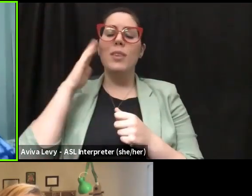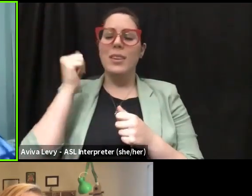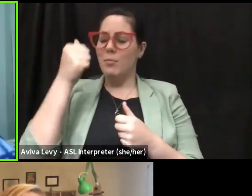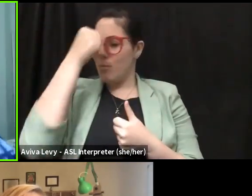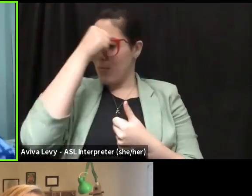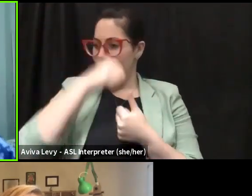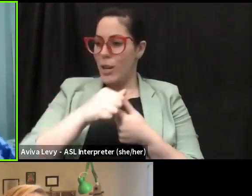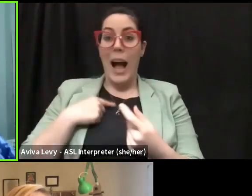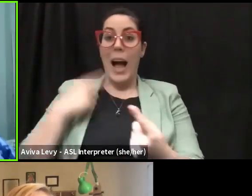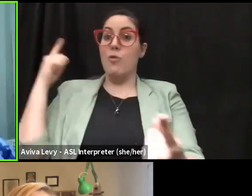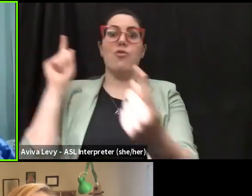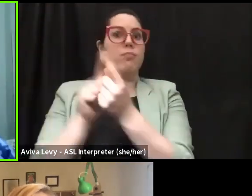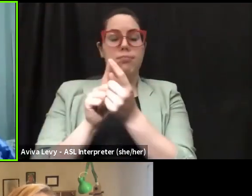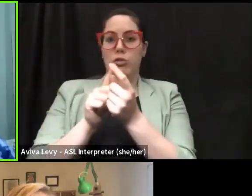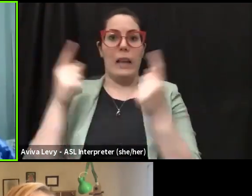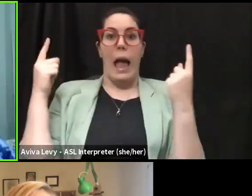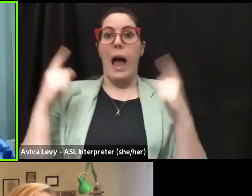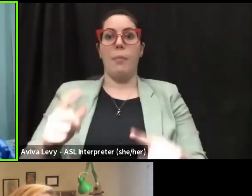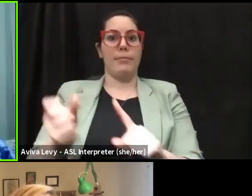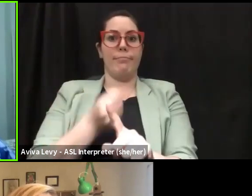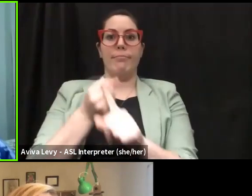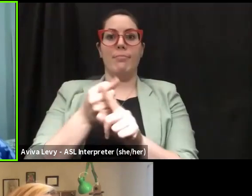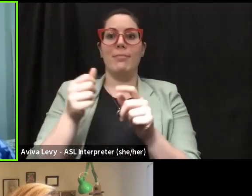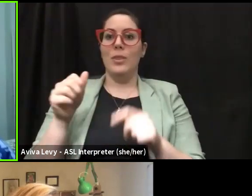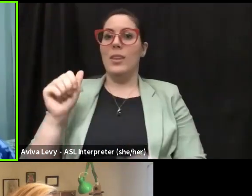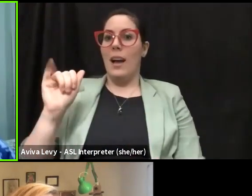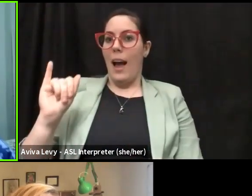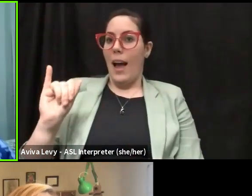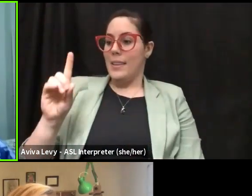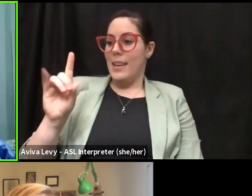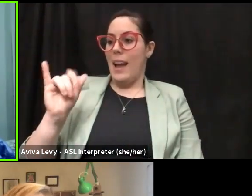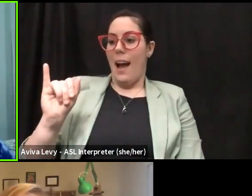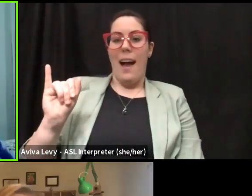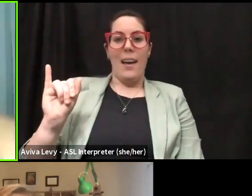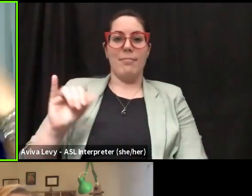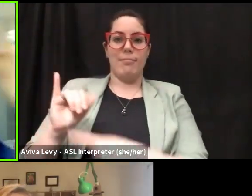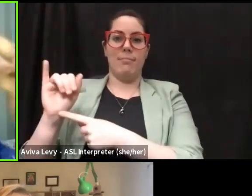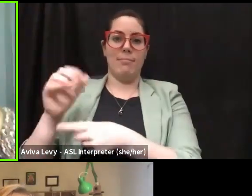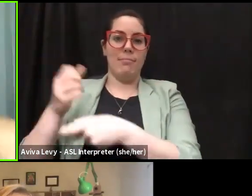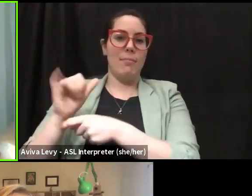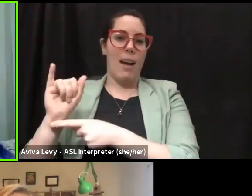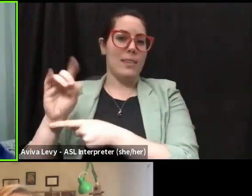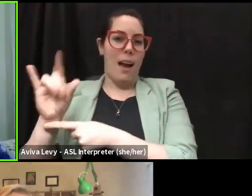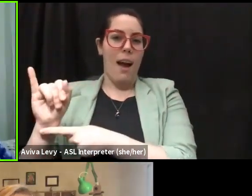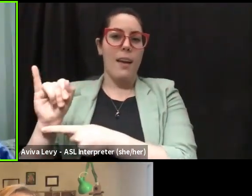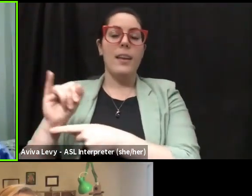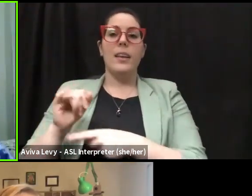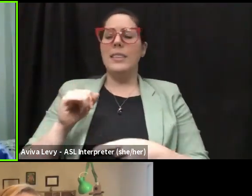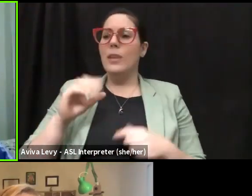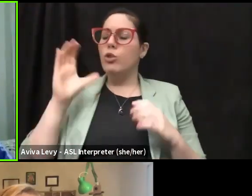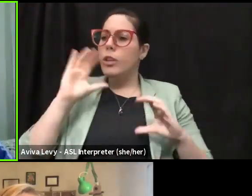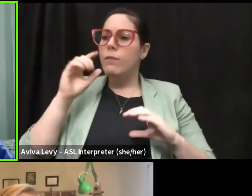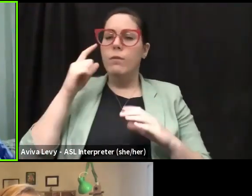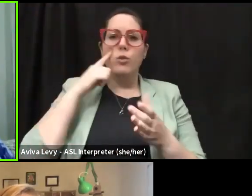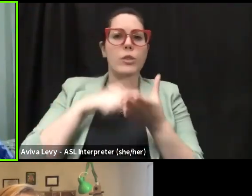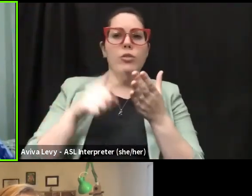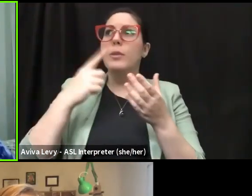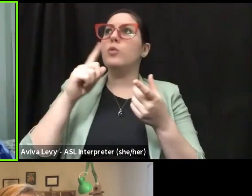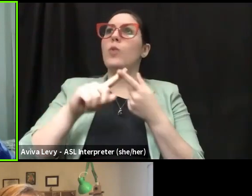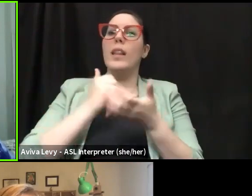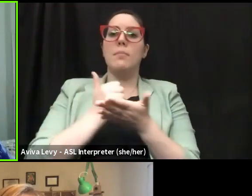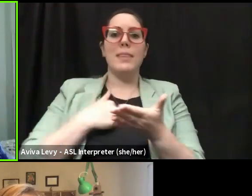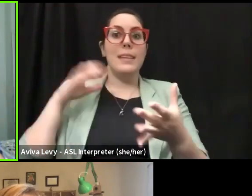into IDI just on my research, looking for something to connect as I moved here to LA,